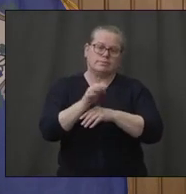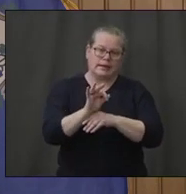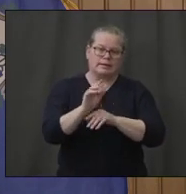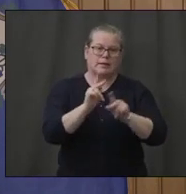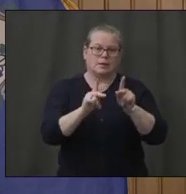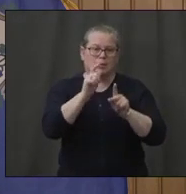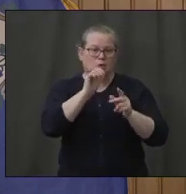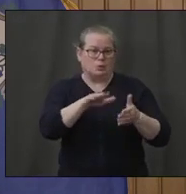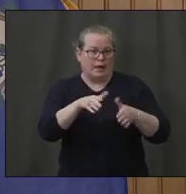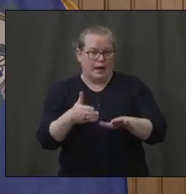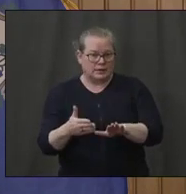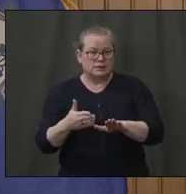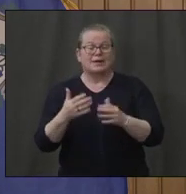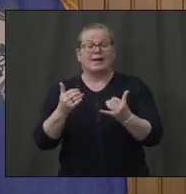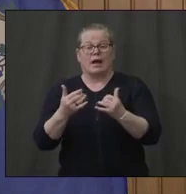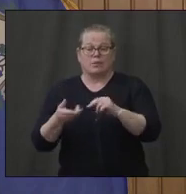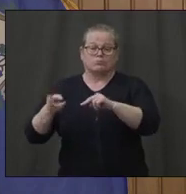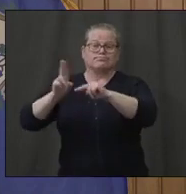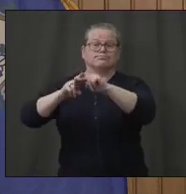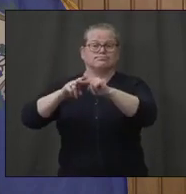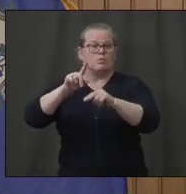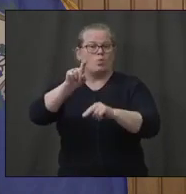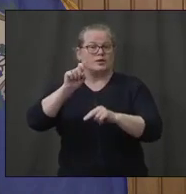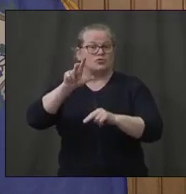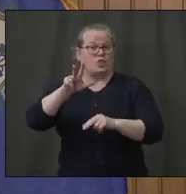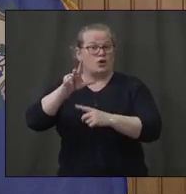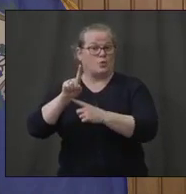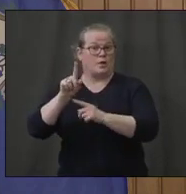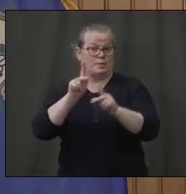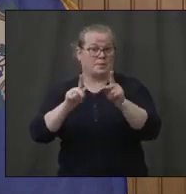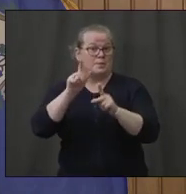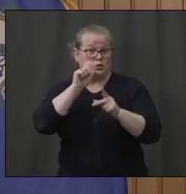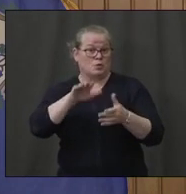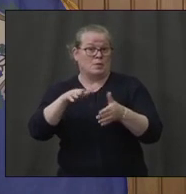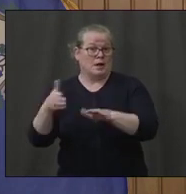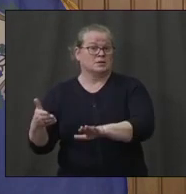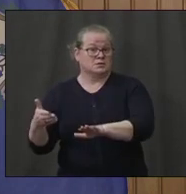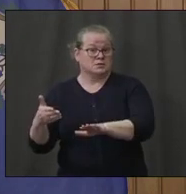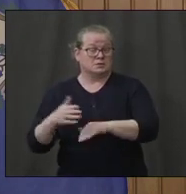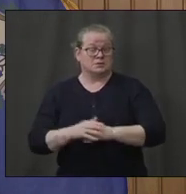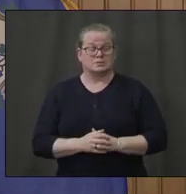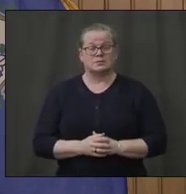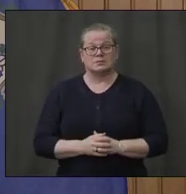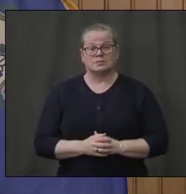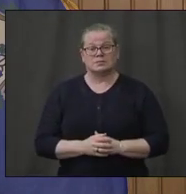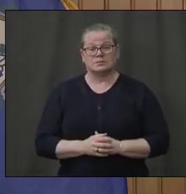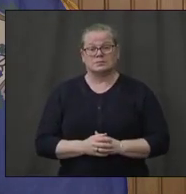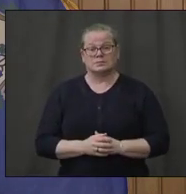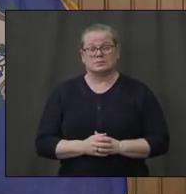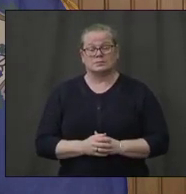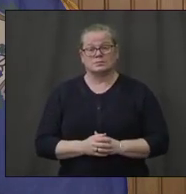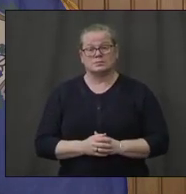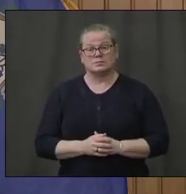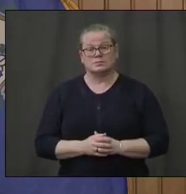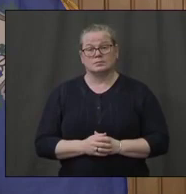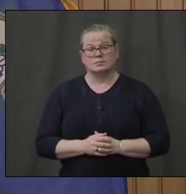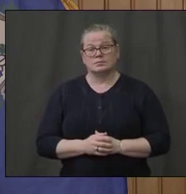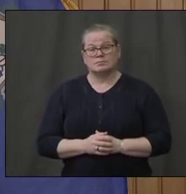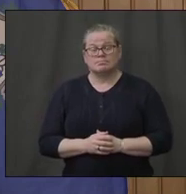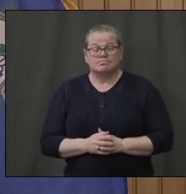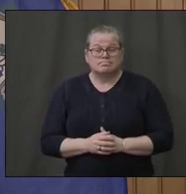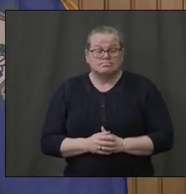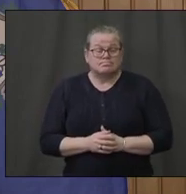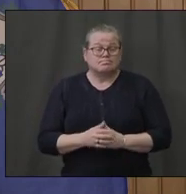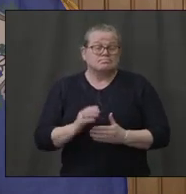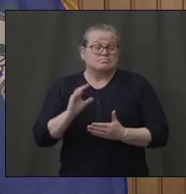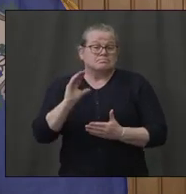of 131. And maybe there's some anecdotal evidence that in certainly the southern